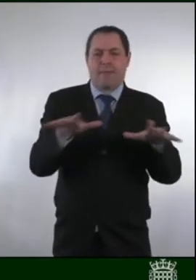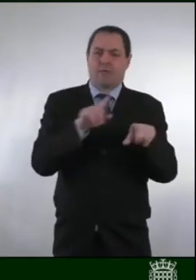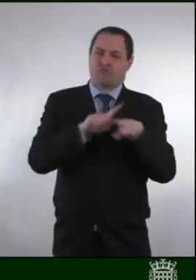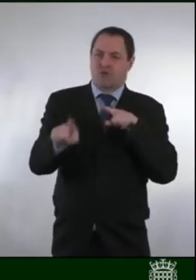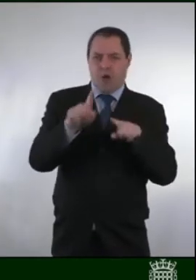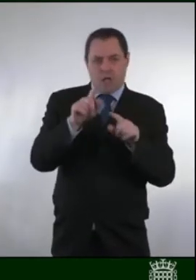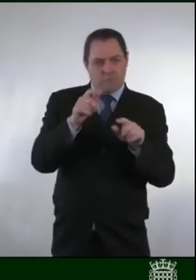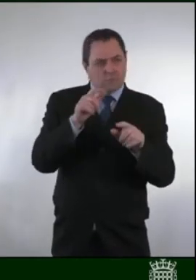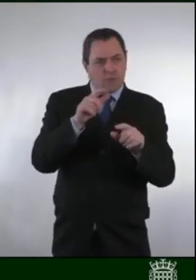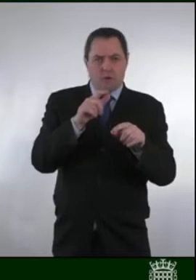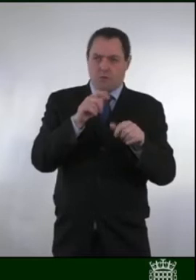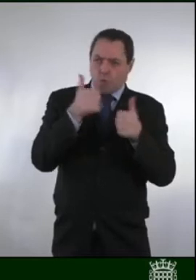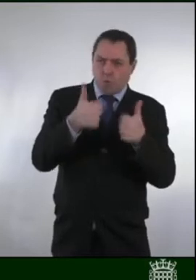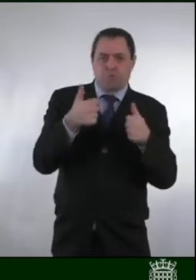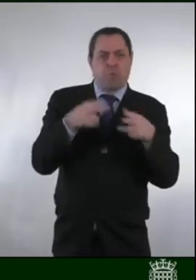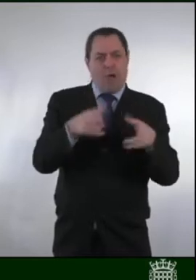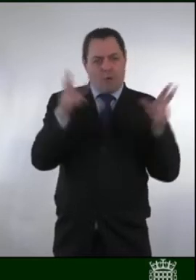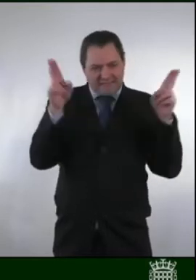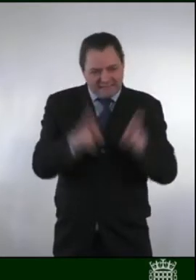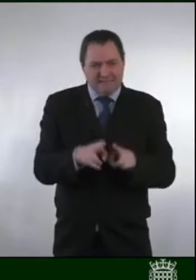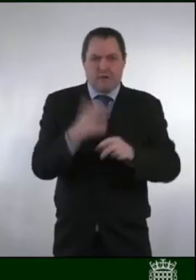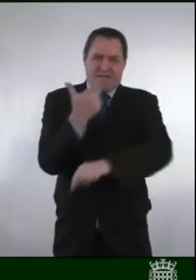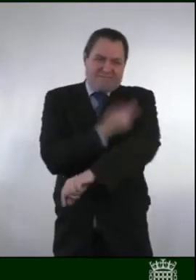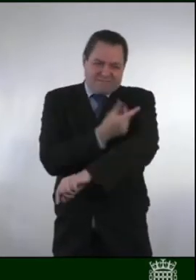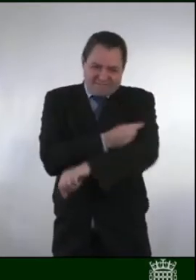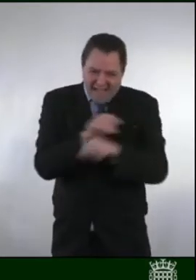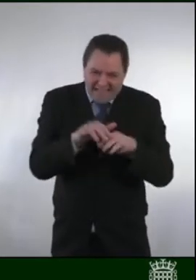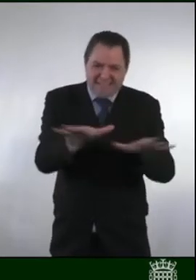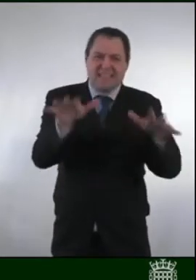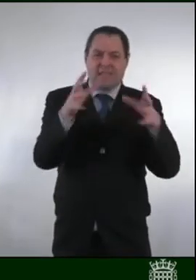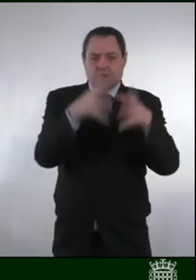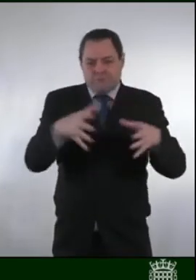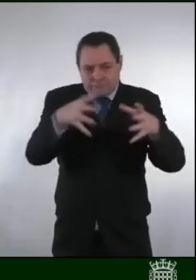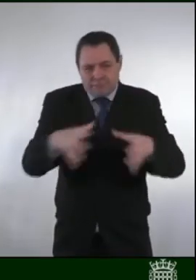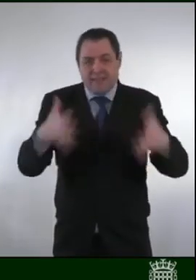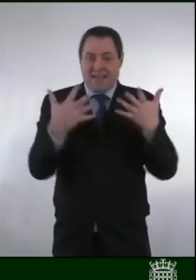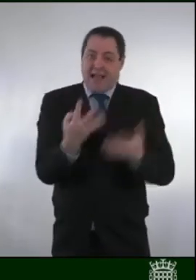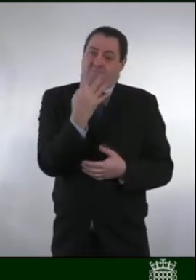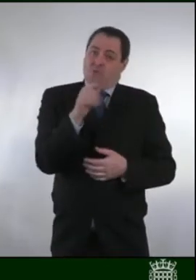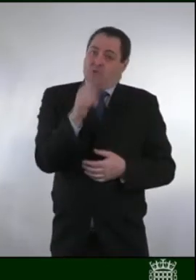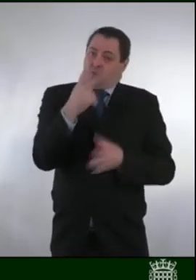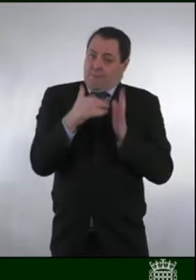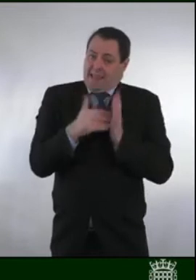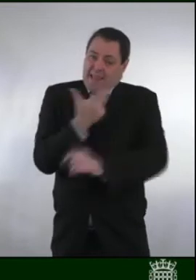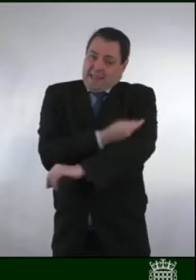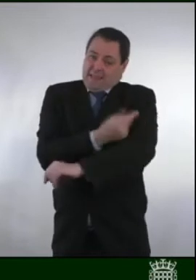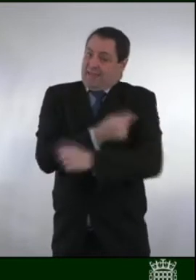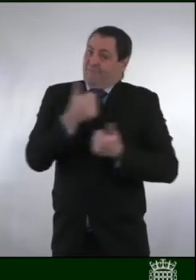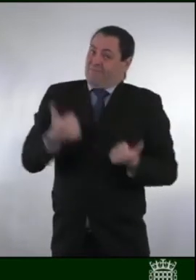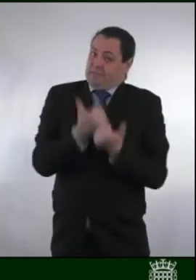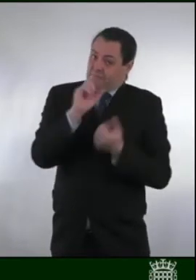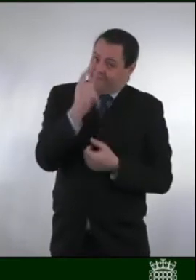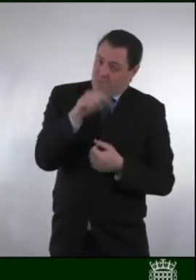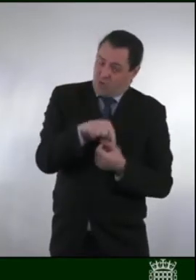means that are available to us, rolling out a vaccine programme that has now inoculated 4.2 million people in our country,